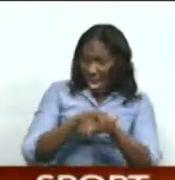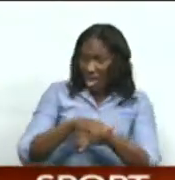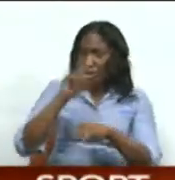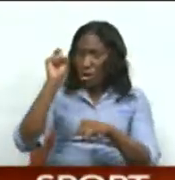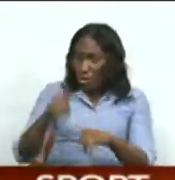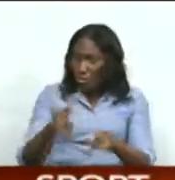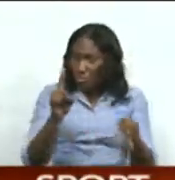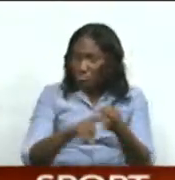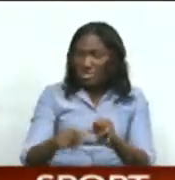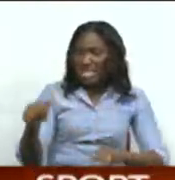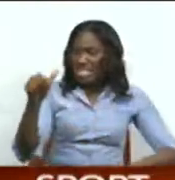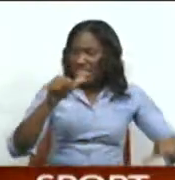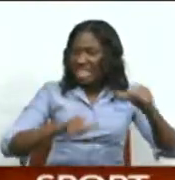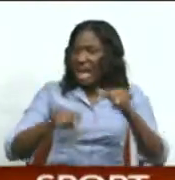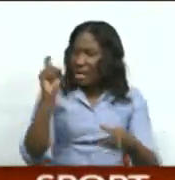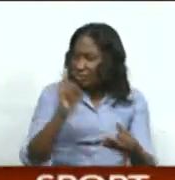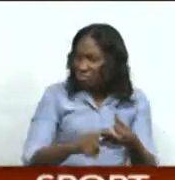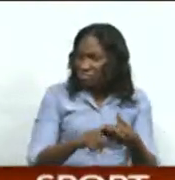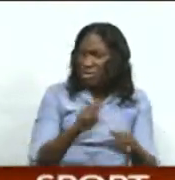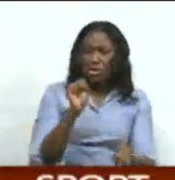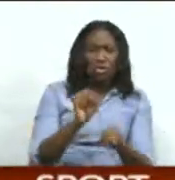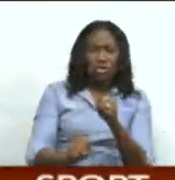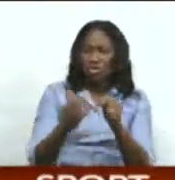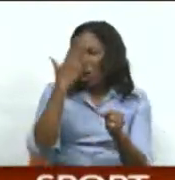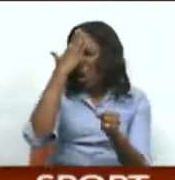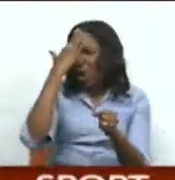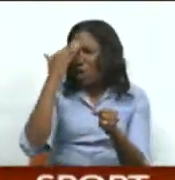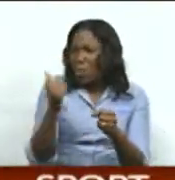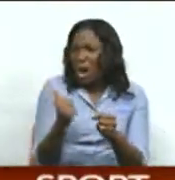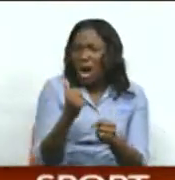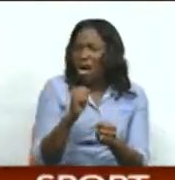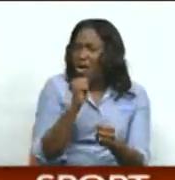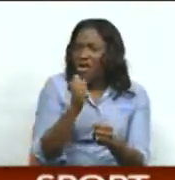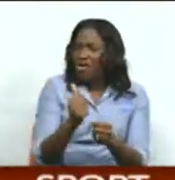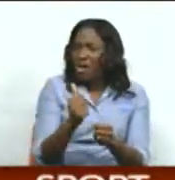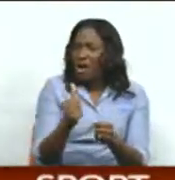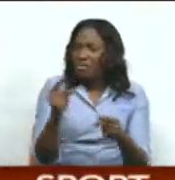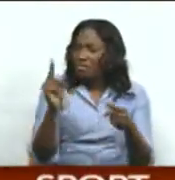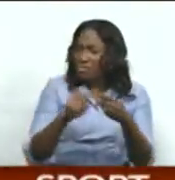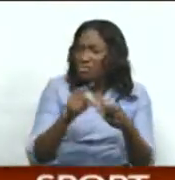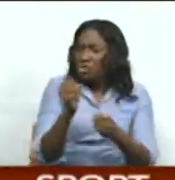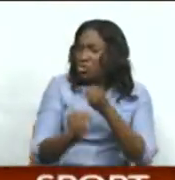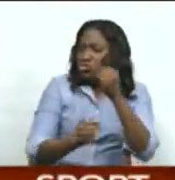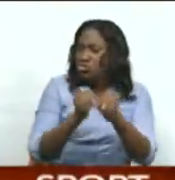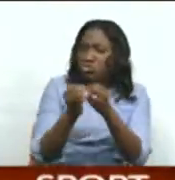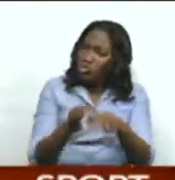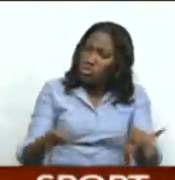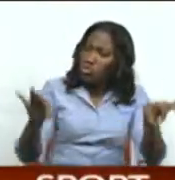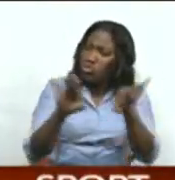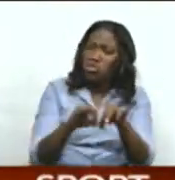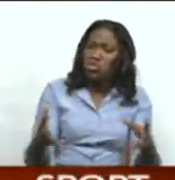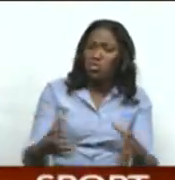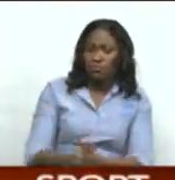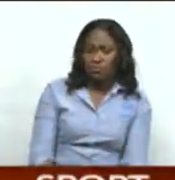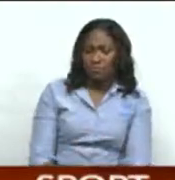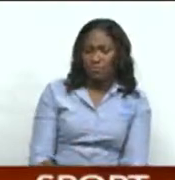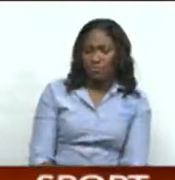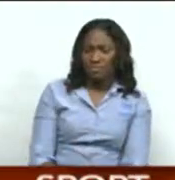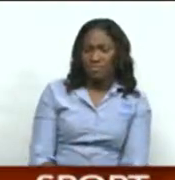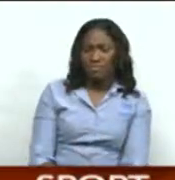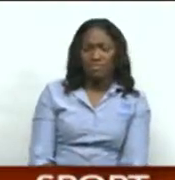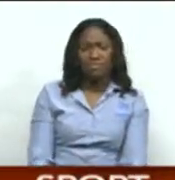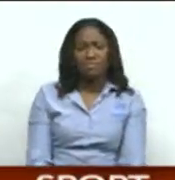in science. Why are we even talking about squeezing in physical education and